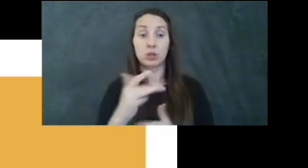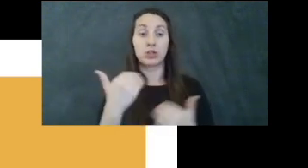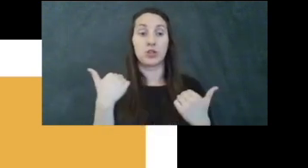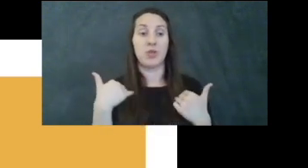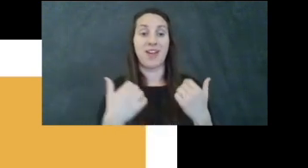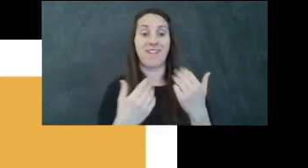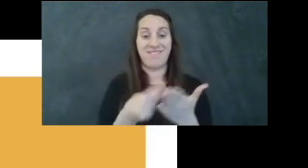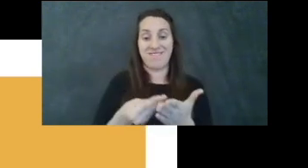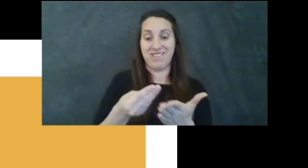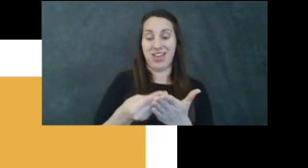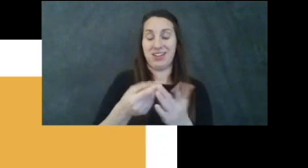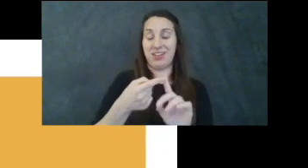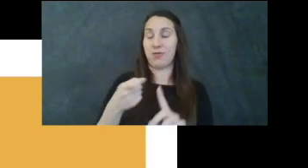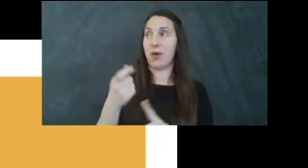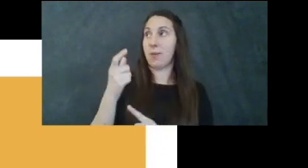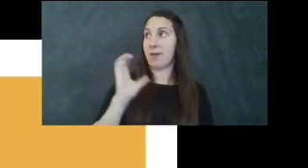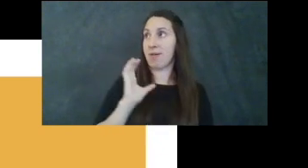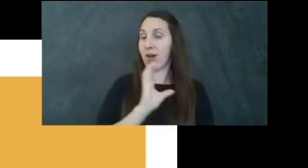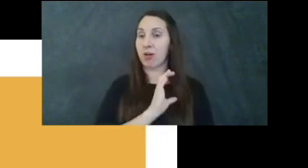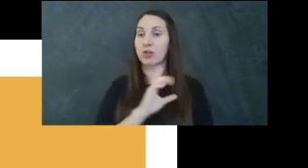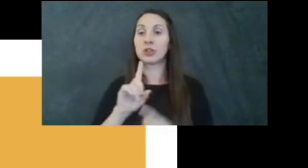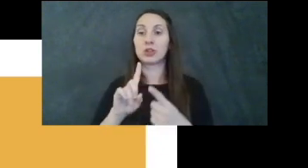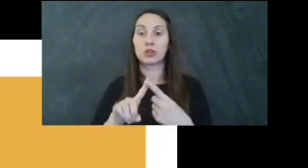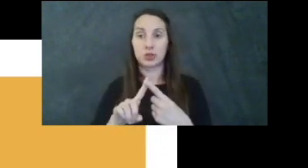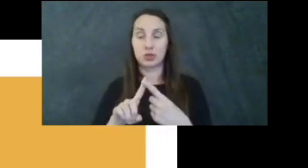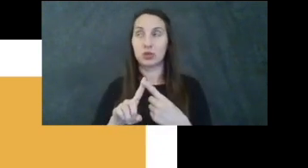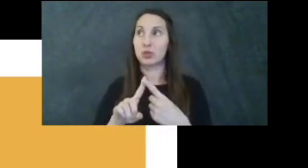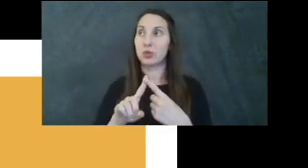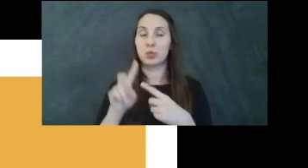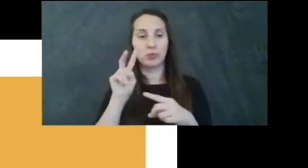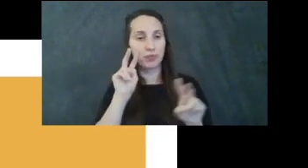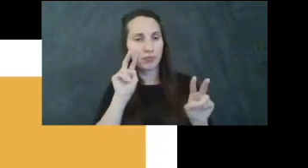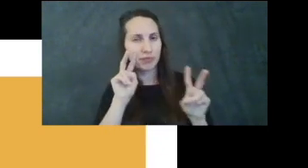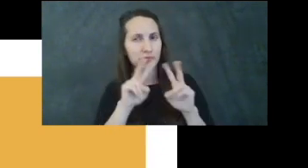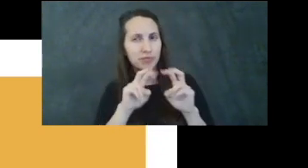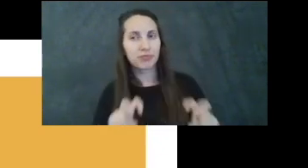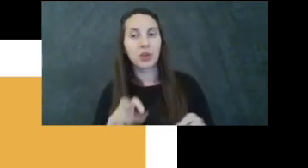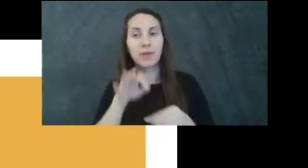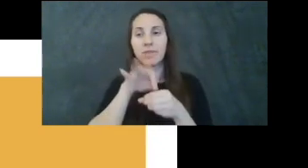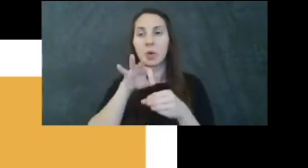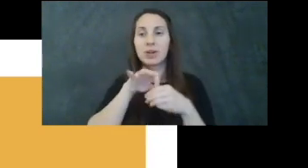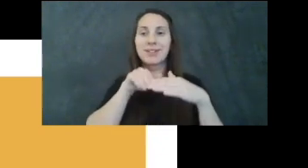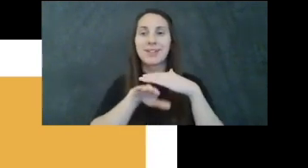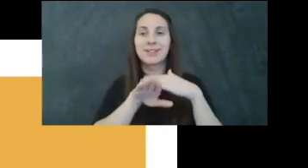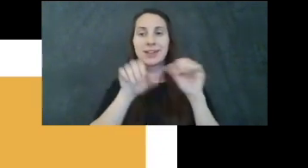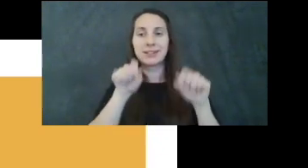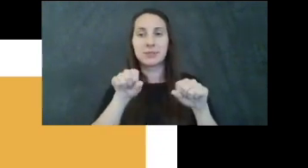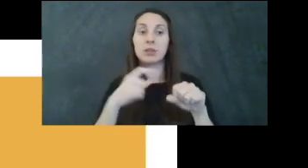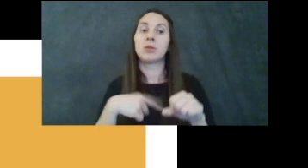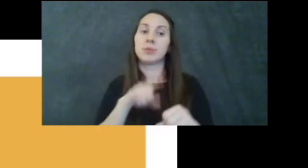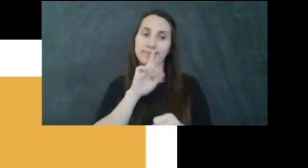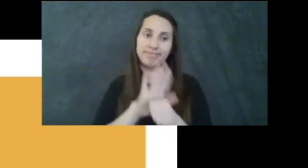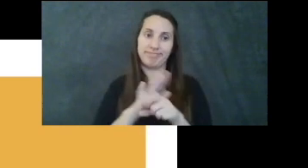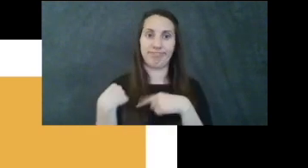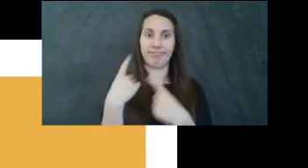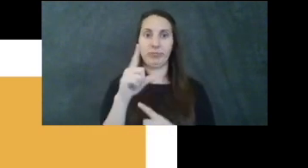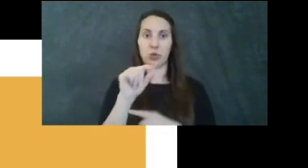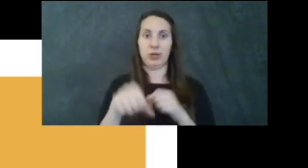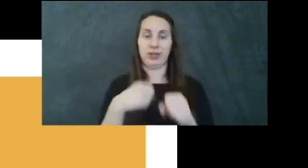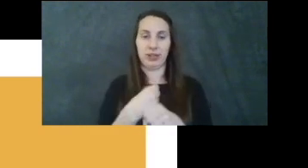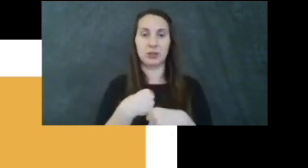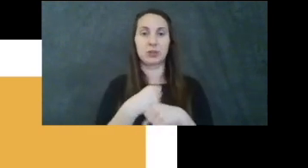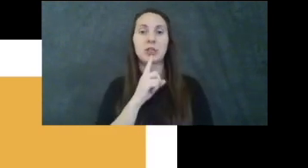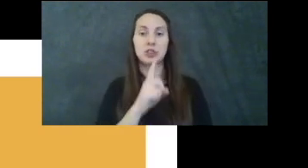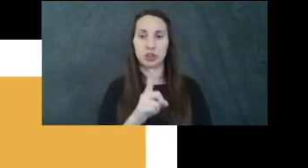at voting accessibility. We've been committed for the last 20 years to make sure that people with disabilities can vote privately and